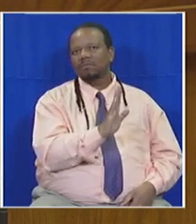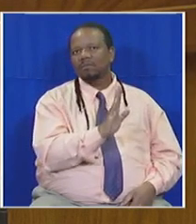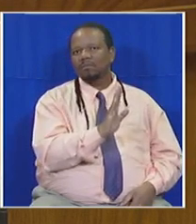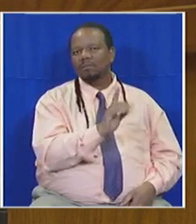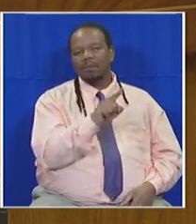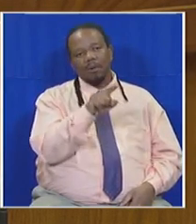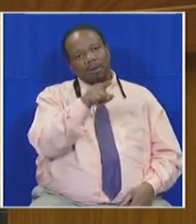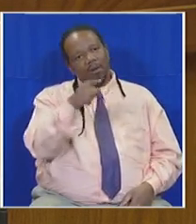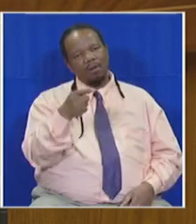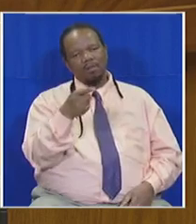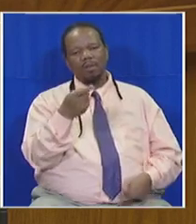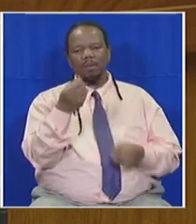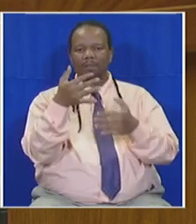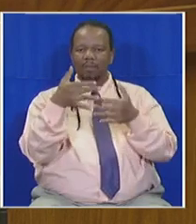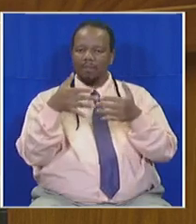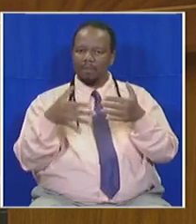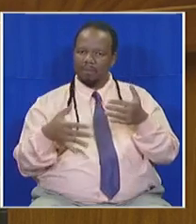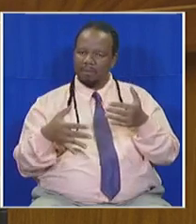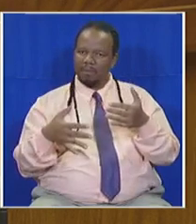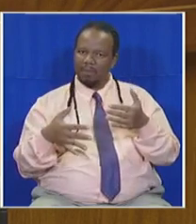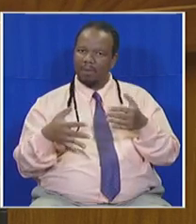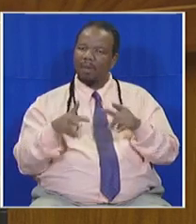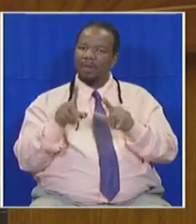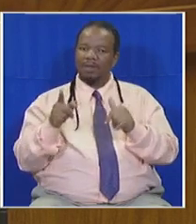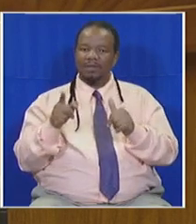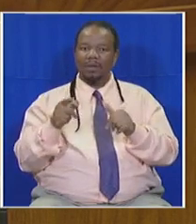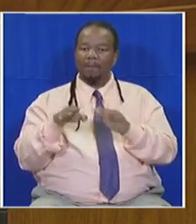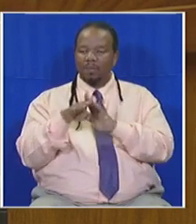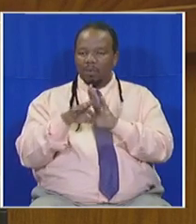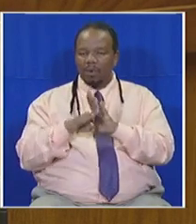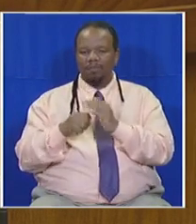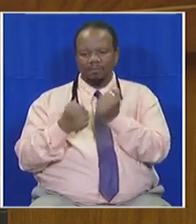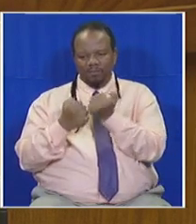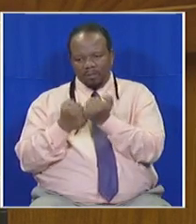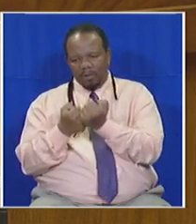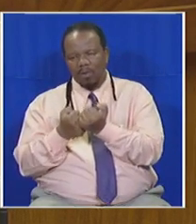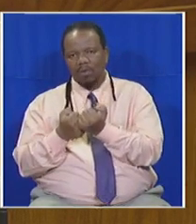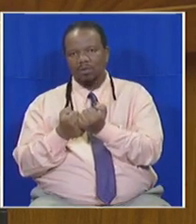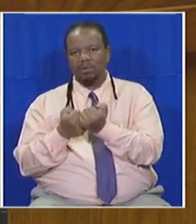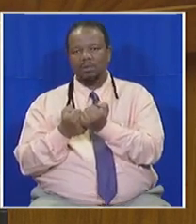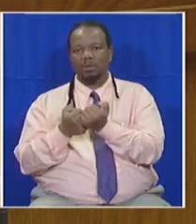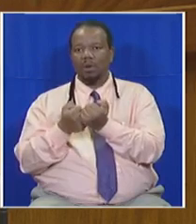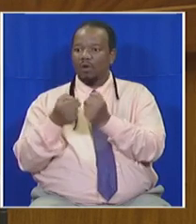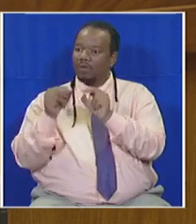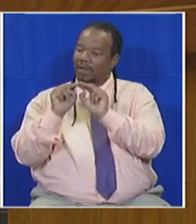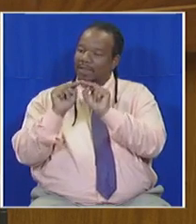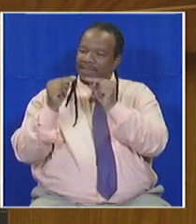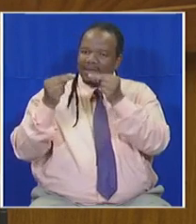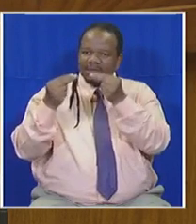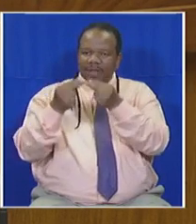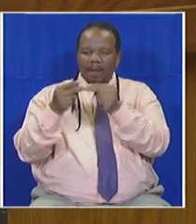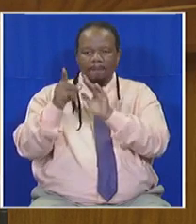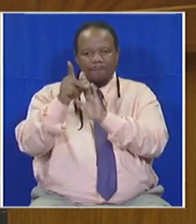others, LED programs have provided support for the development and reviewing of national policy strategy and